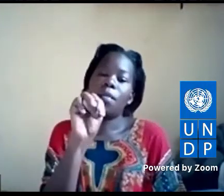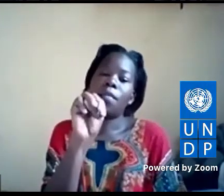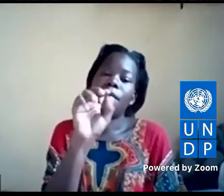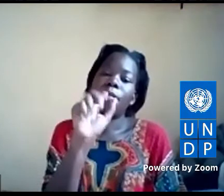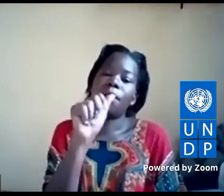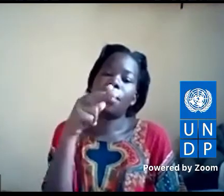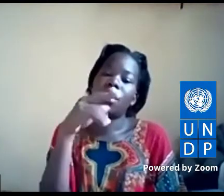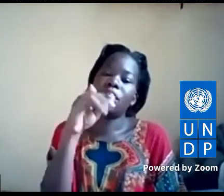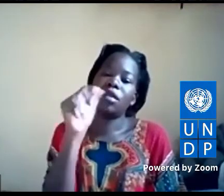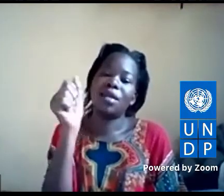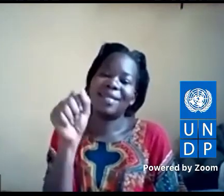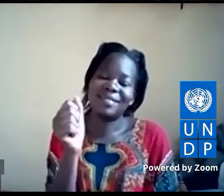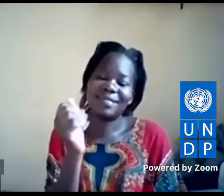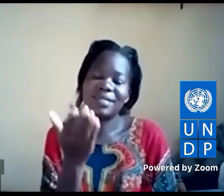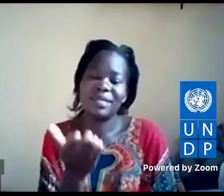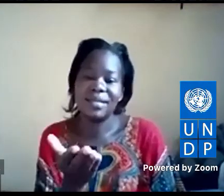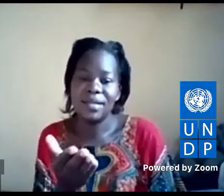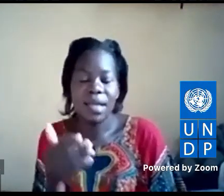Katetejirwe. Hello.